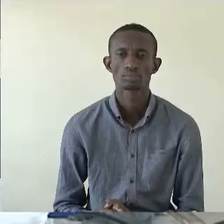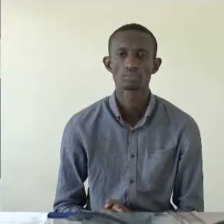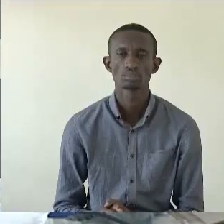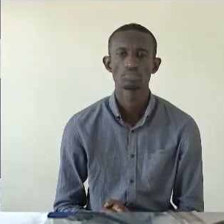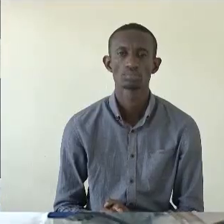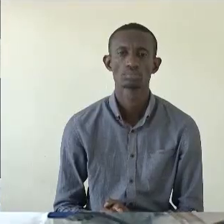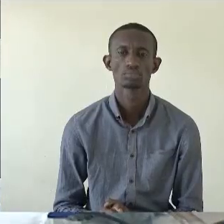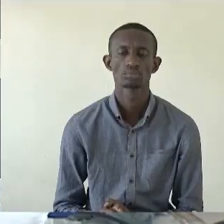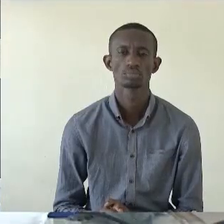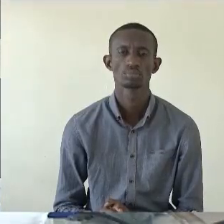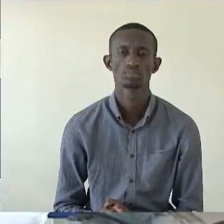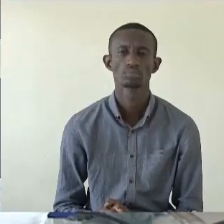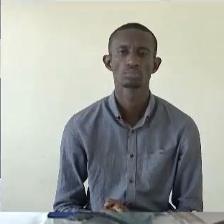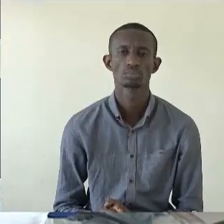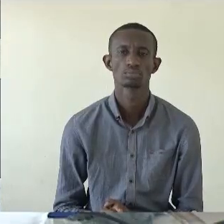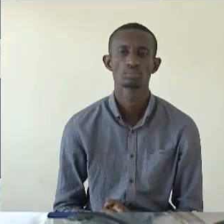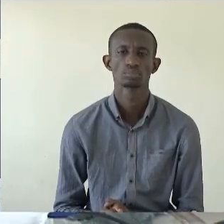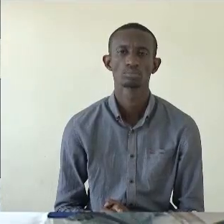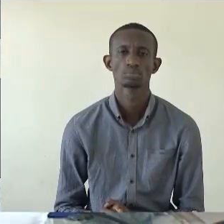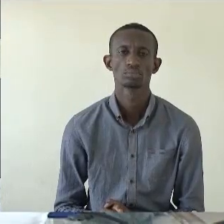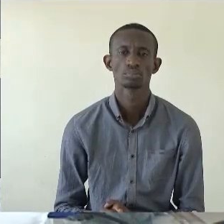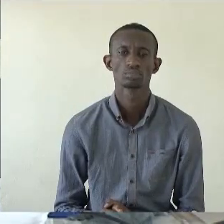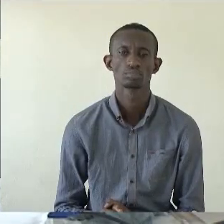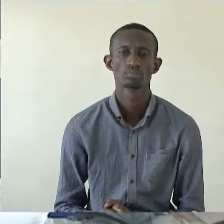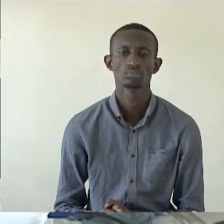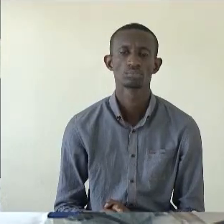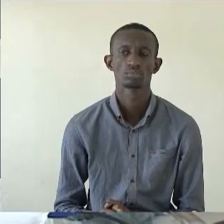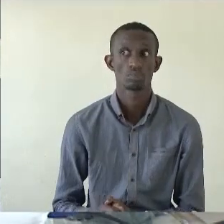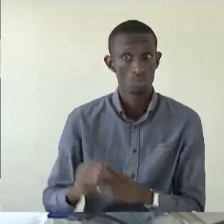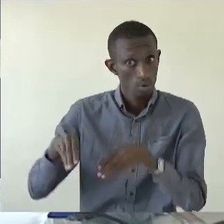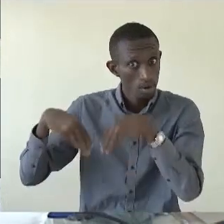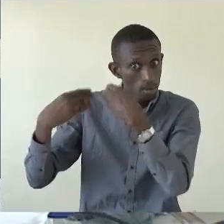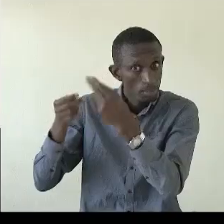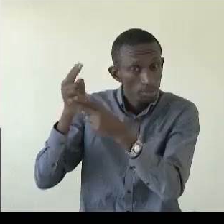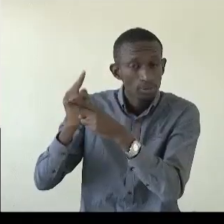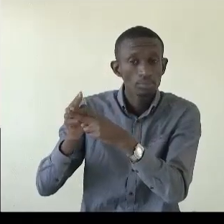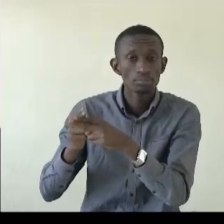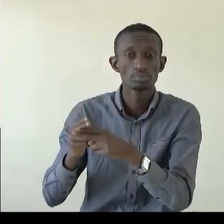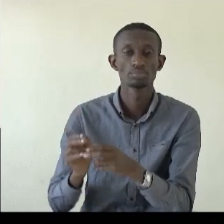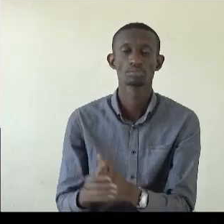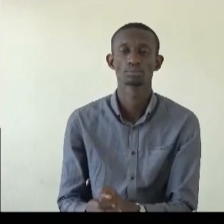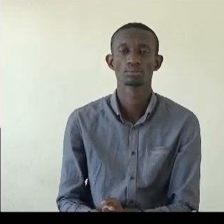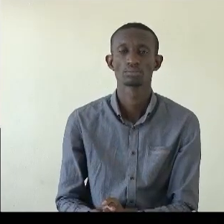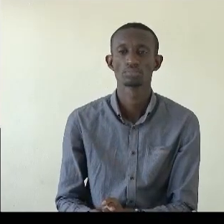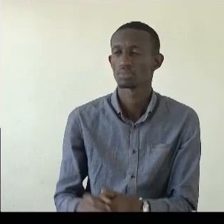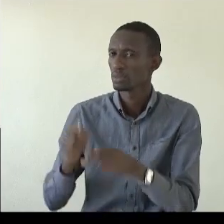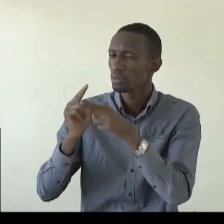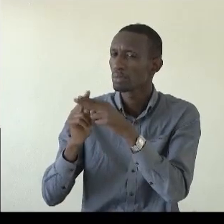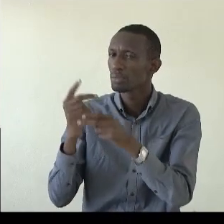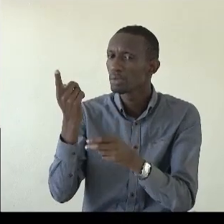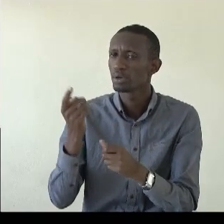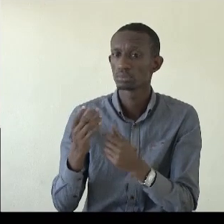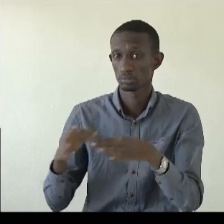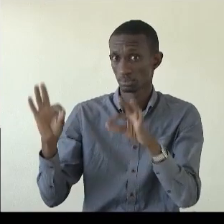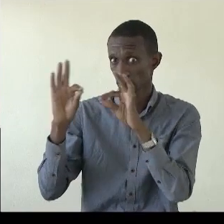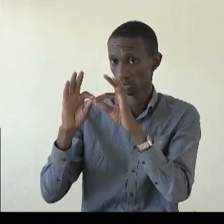the benzene ring. And then name the reagent, that is name one important group of